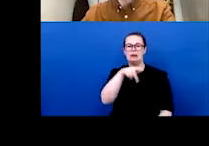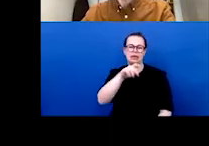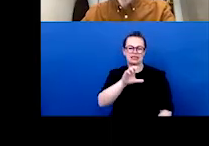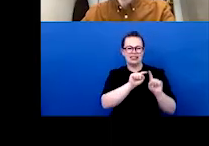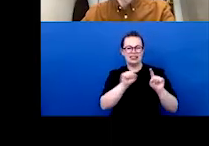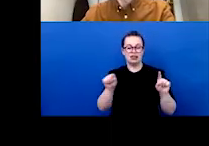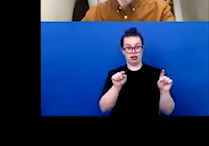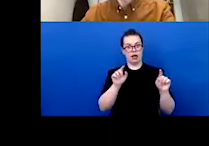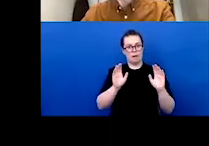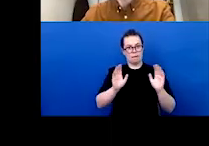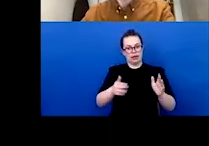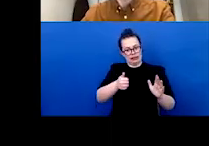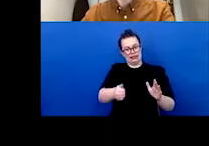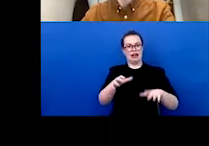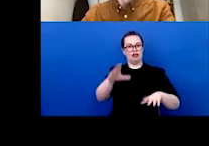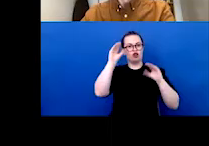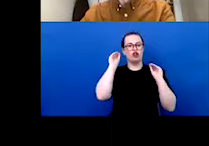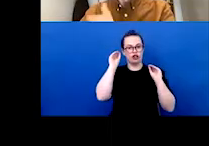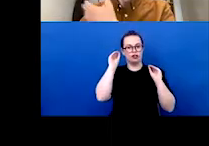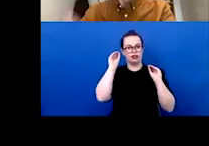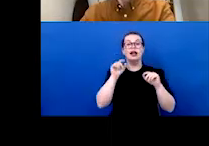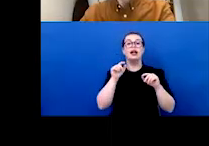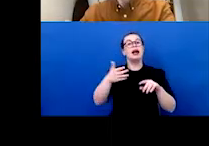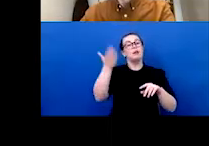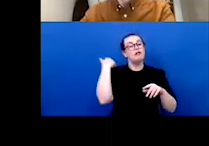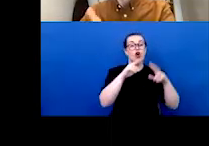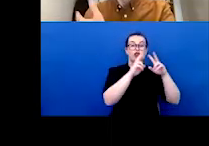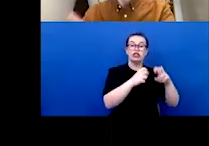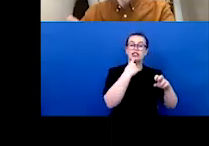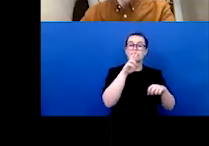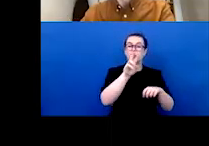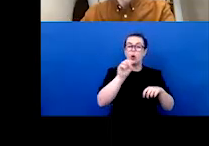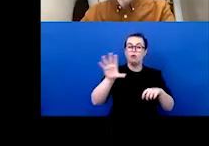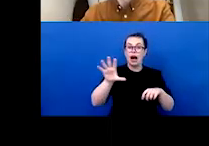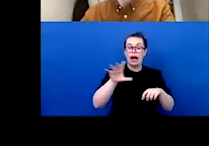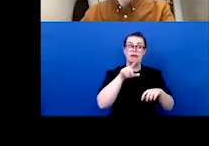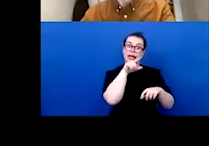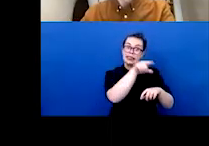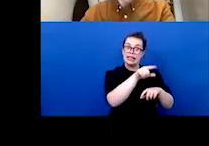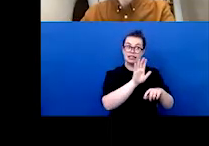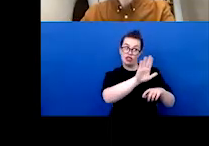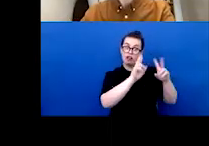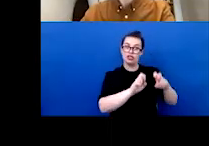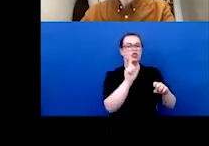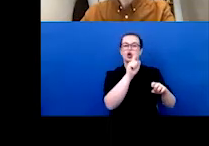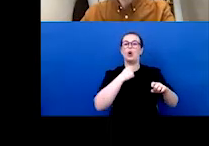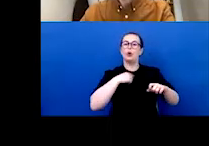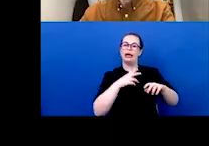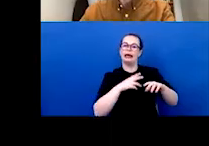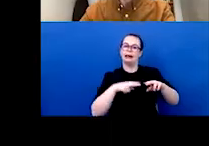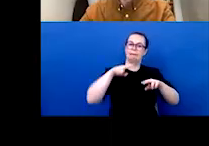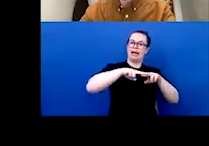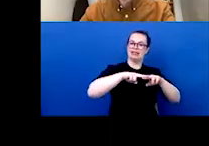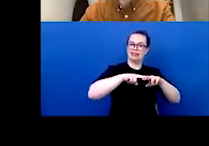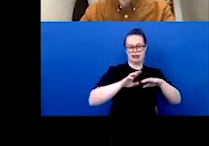and Osterhout's original experiment, but which we added as a further term of comparison.